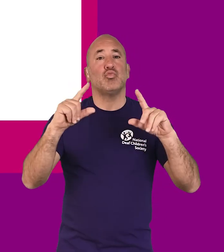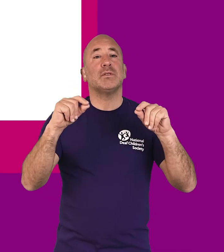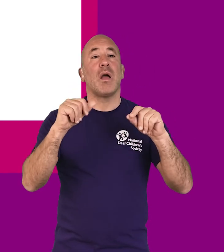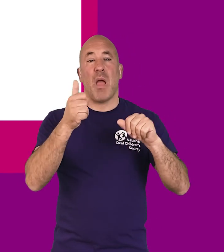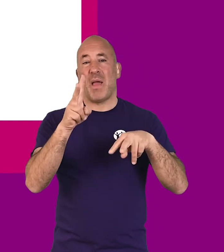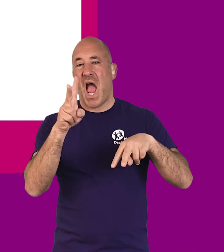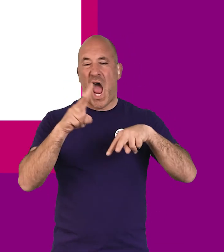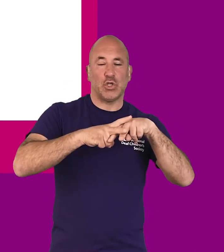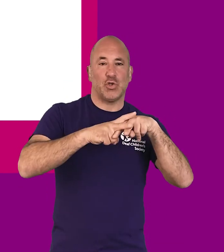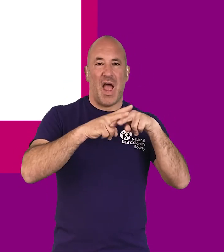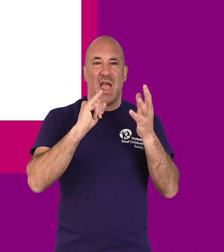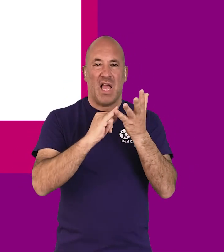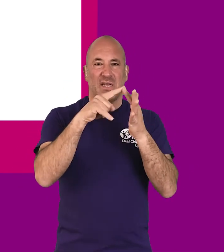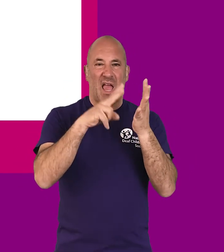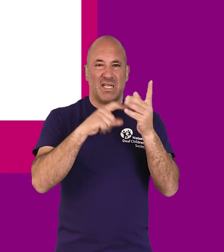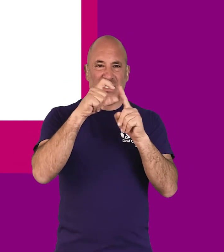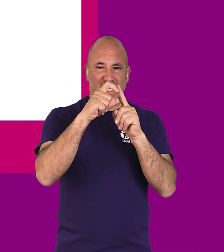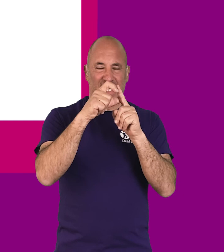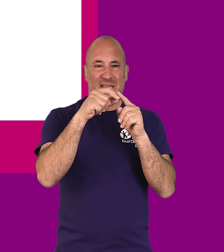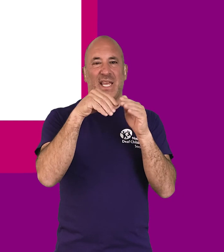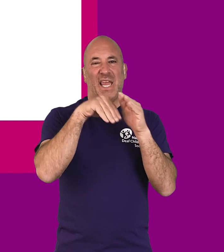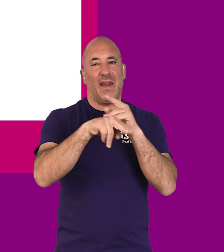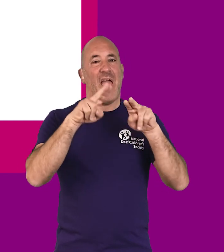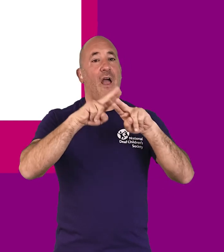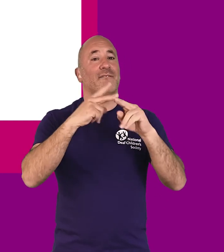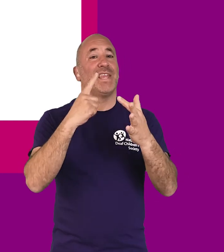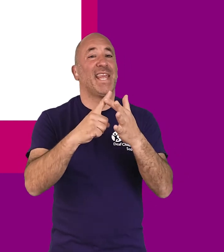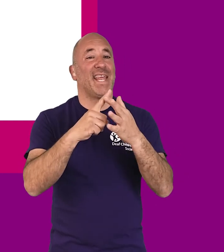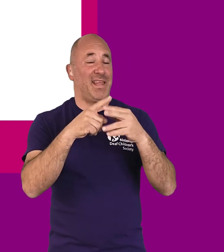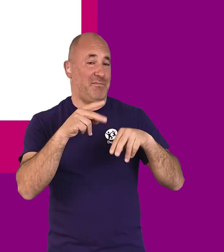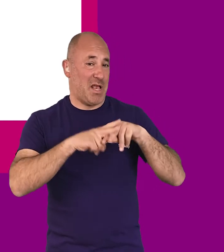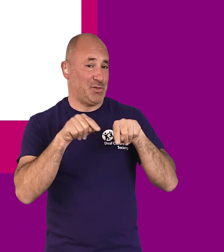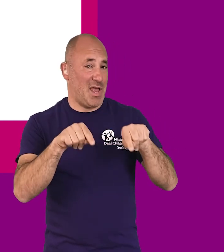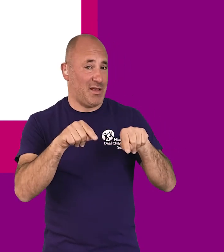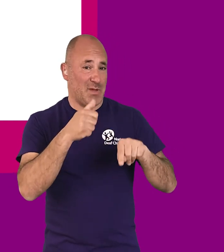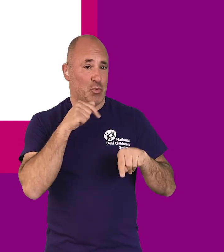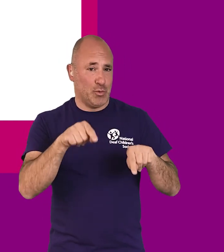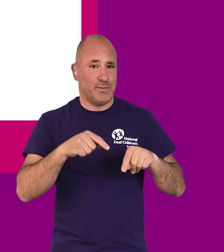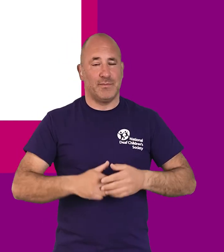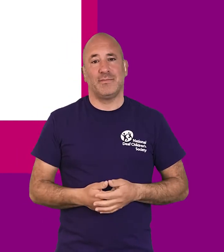If you use Twitter, you might want to use the hashtag